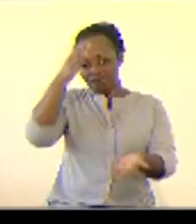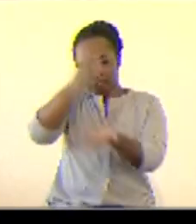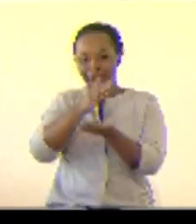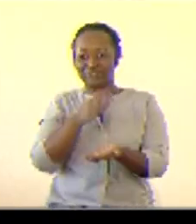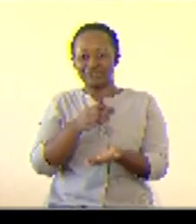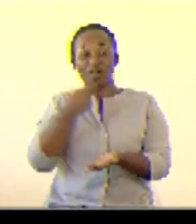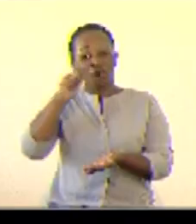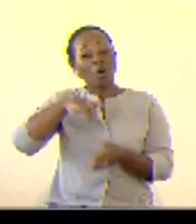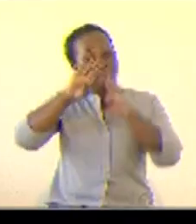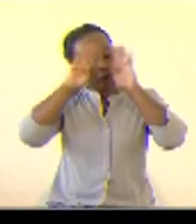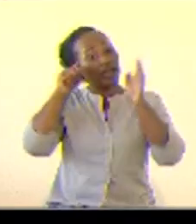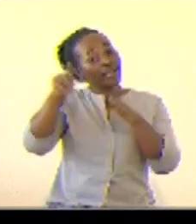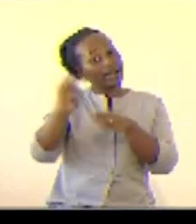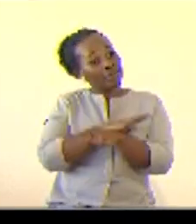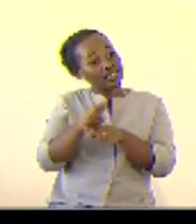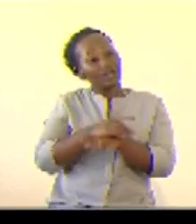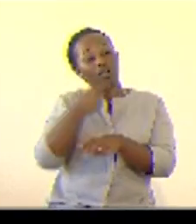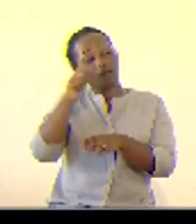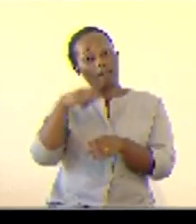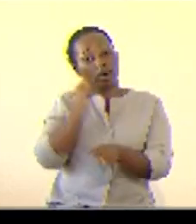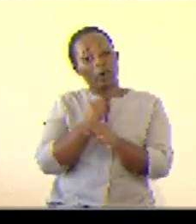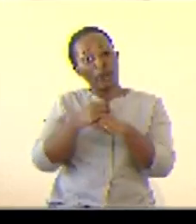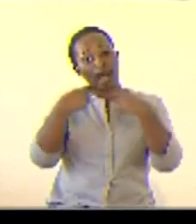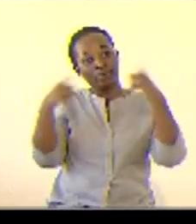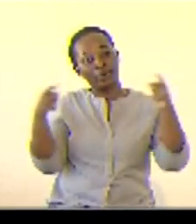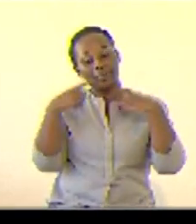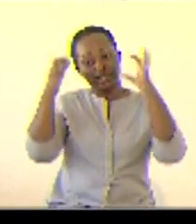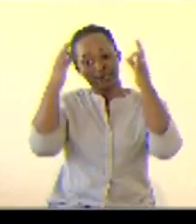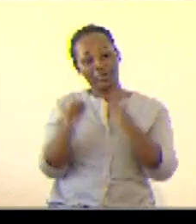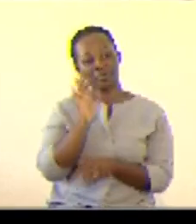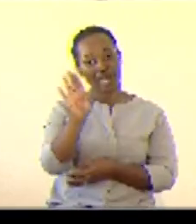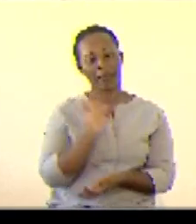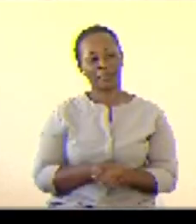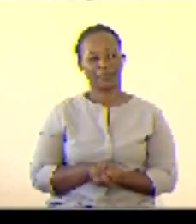with a business, you must be good at marketing your goods. Then